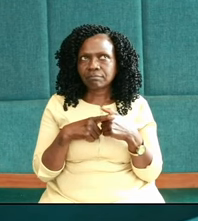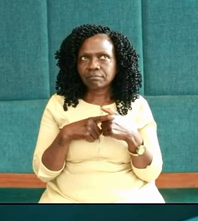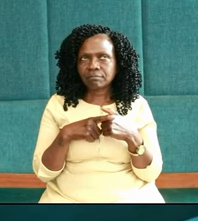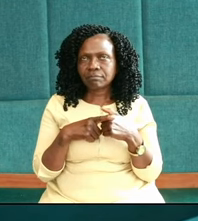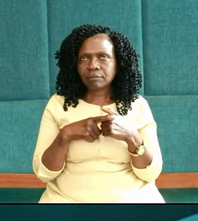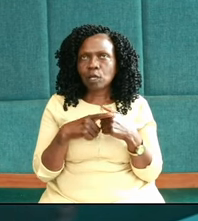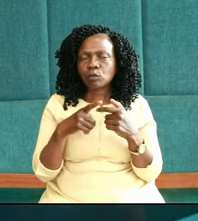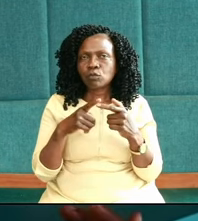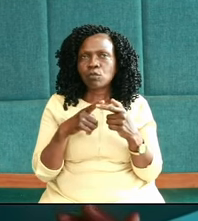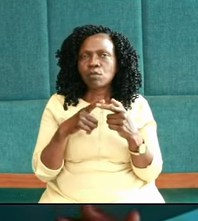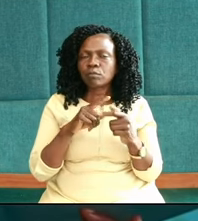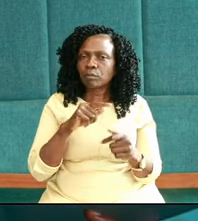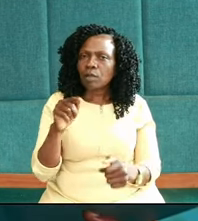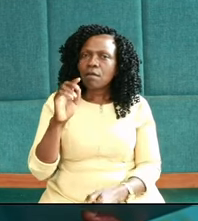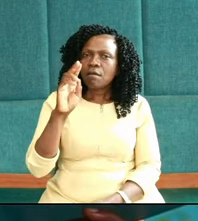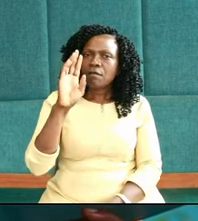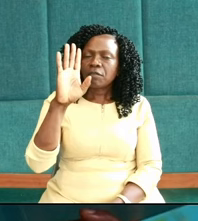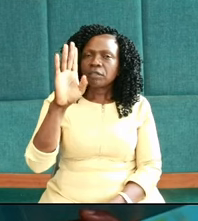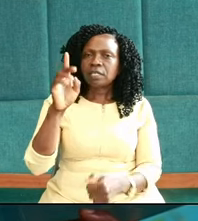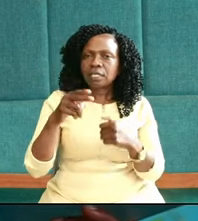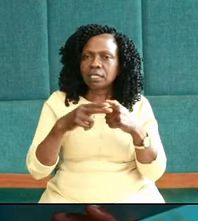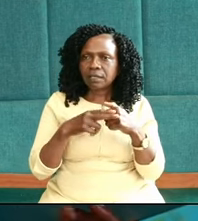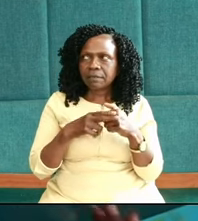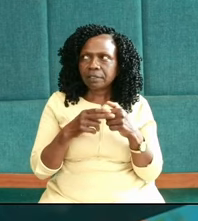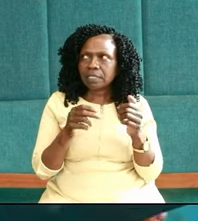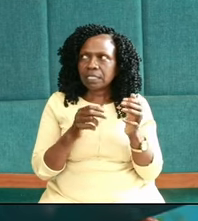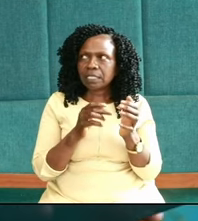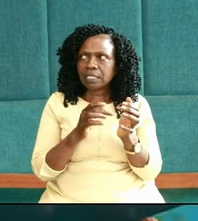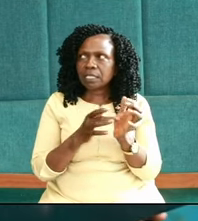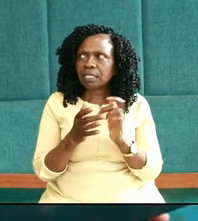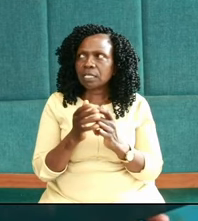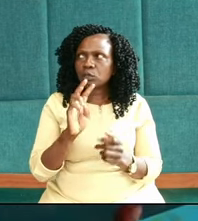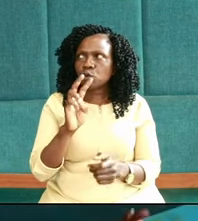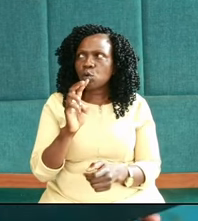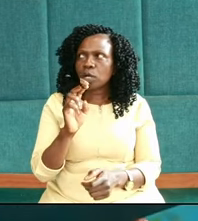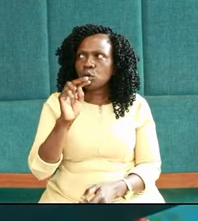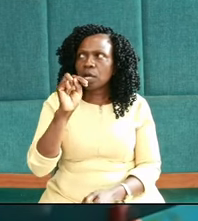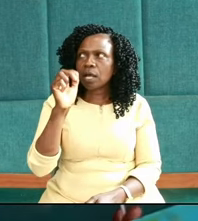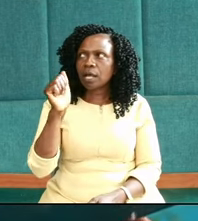47, Jesus saw Nathanael coming towards him,